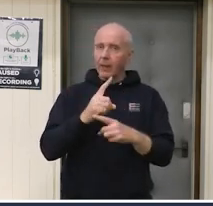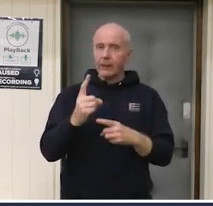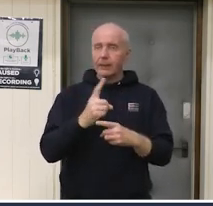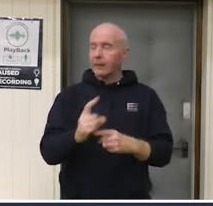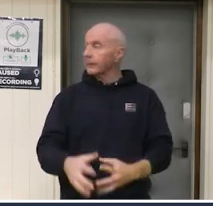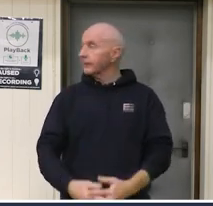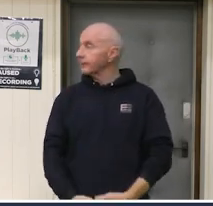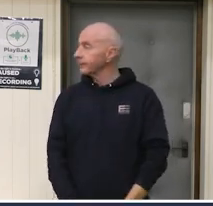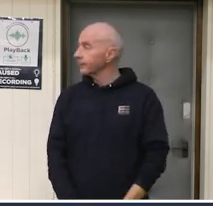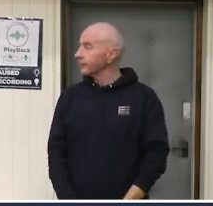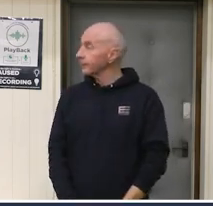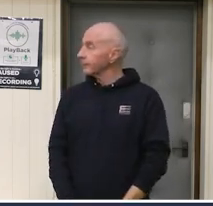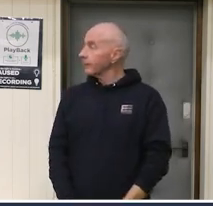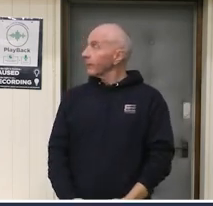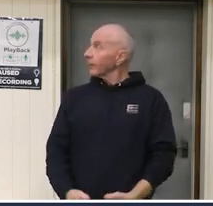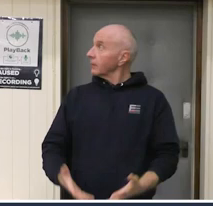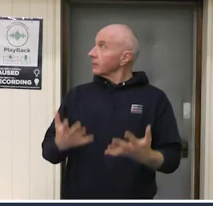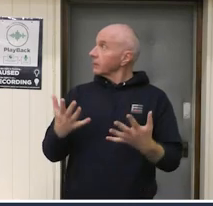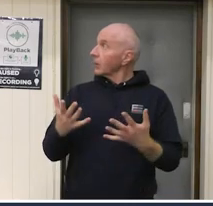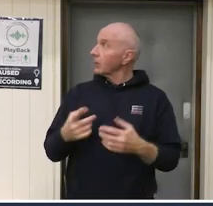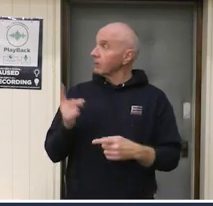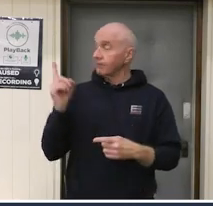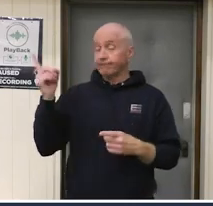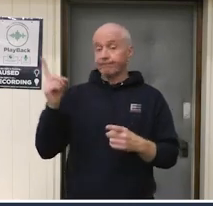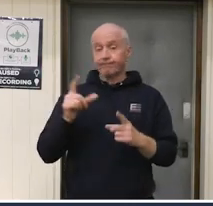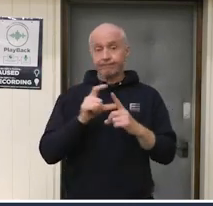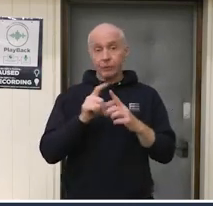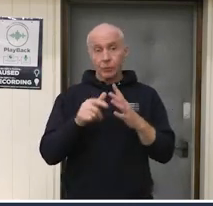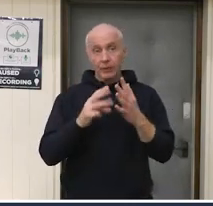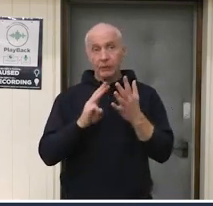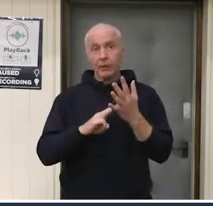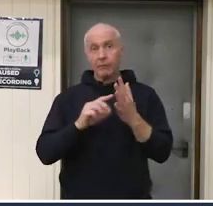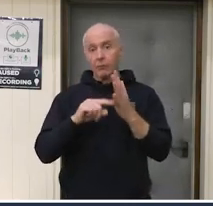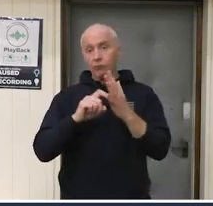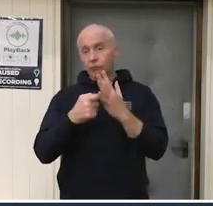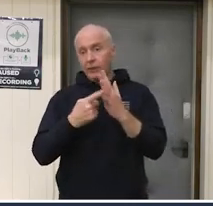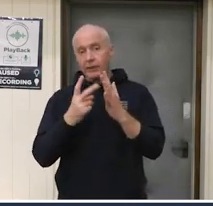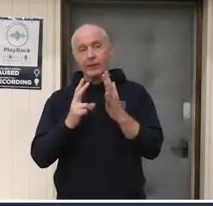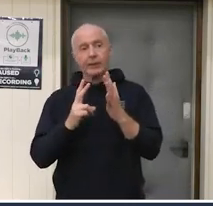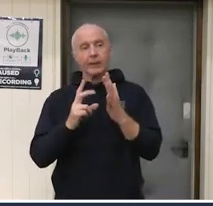So, supposing we've got lots of deuterium and tritium, we need to